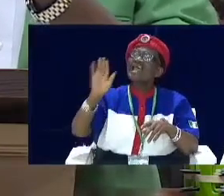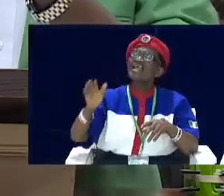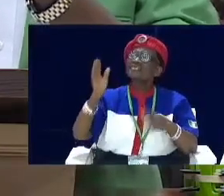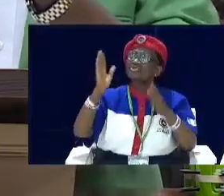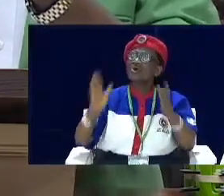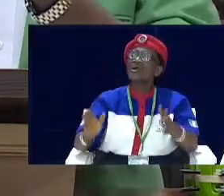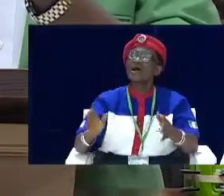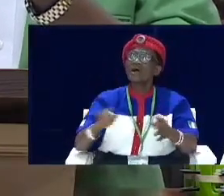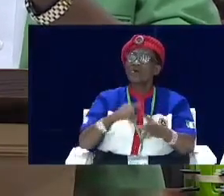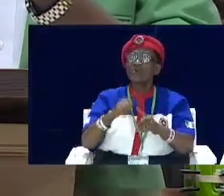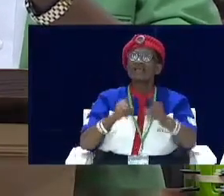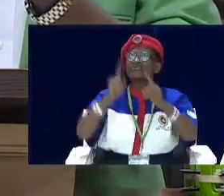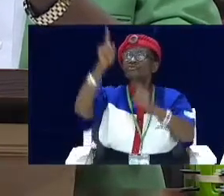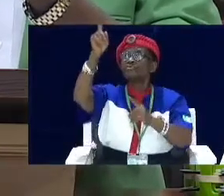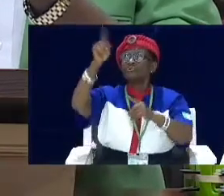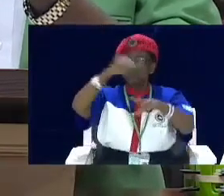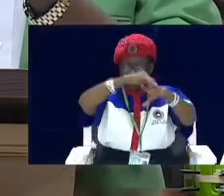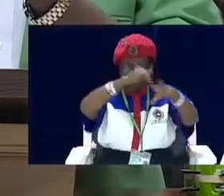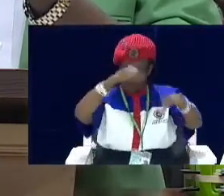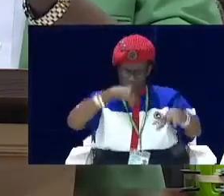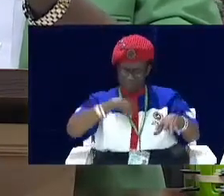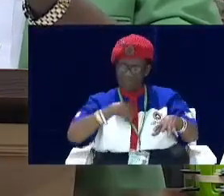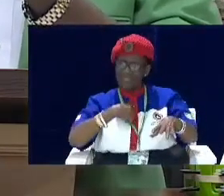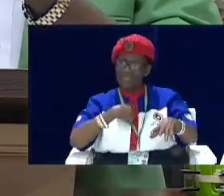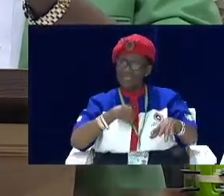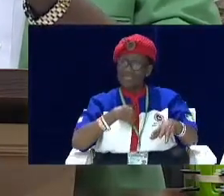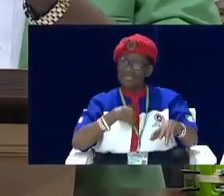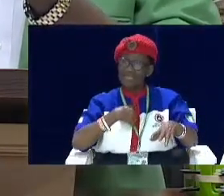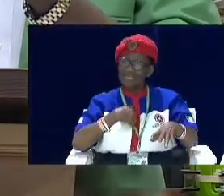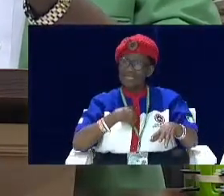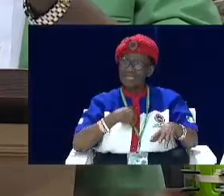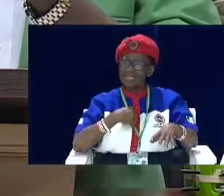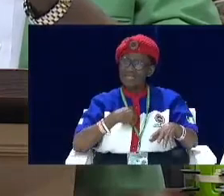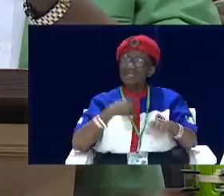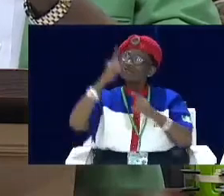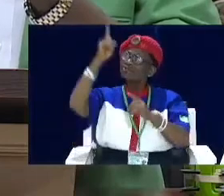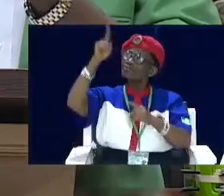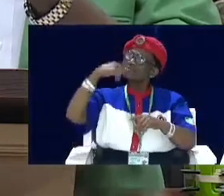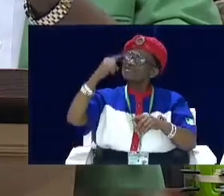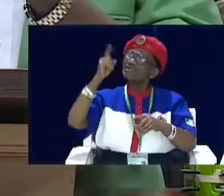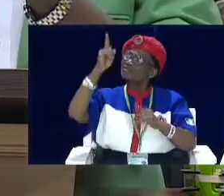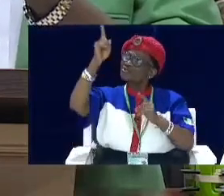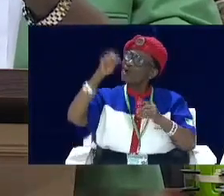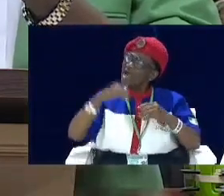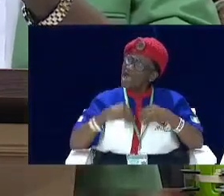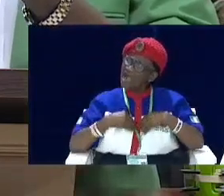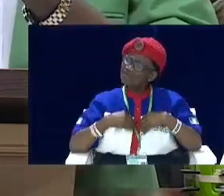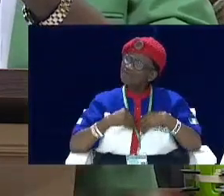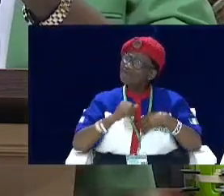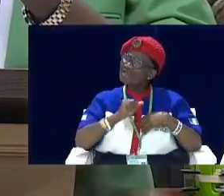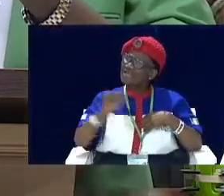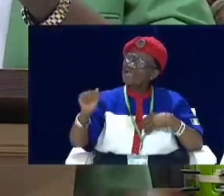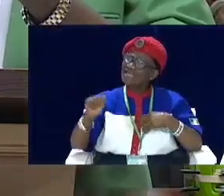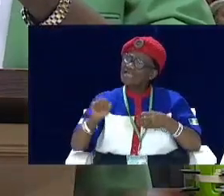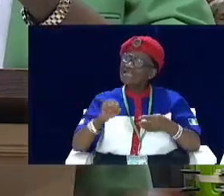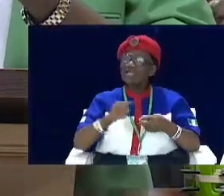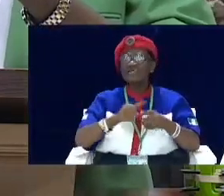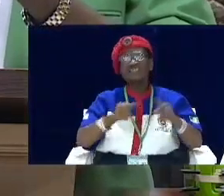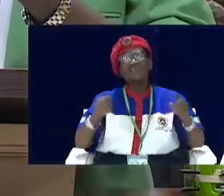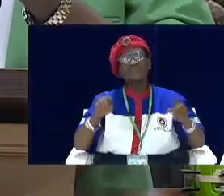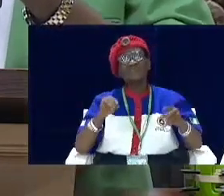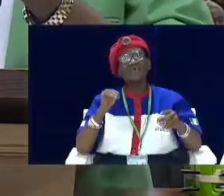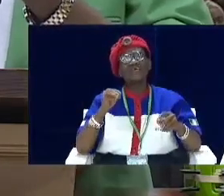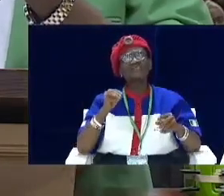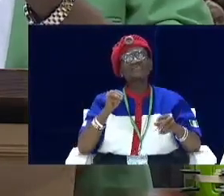pe mi. You said you have a different destiny for me. Oni olanyan mo tuntun fun mi.